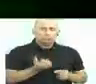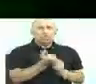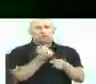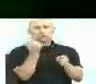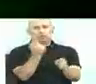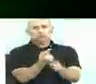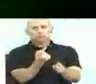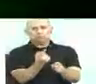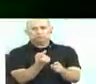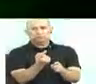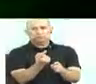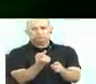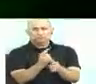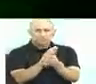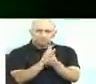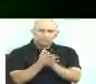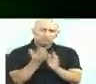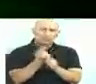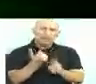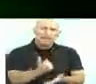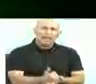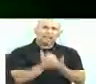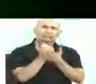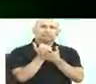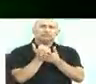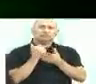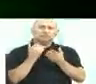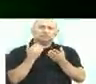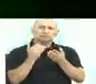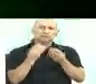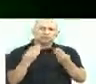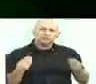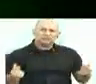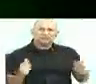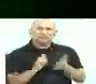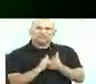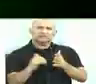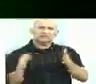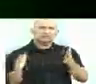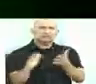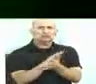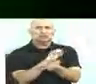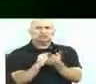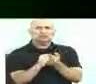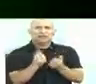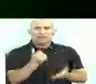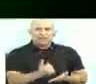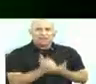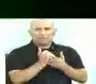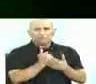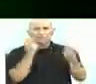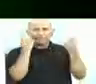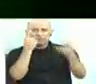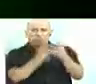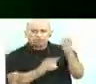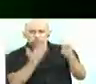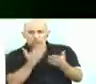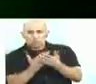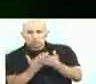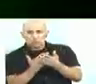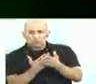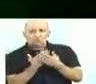make it right. Help us to overcome that which is destructive. Help us to see what is